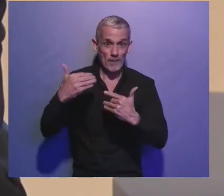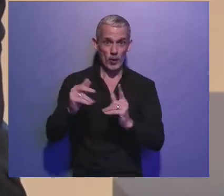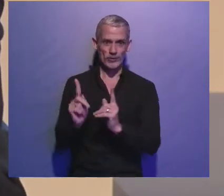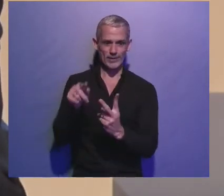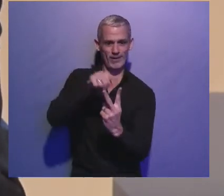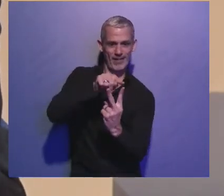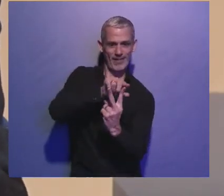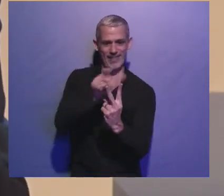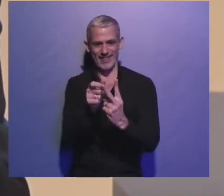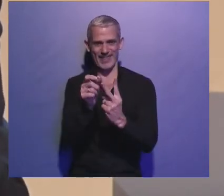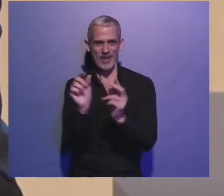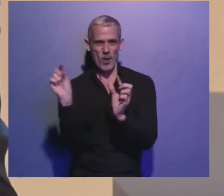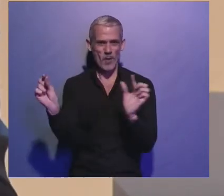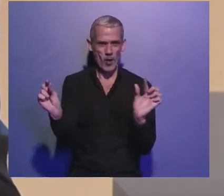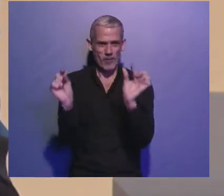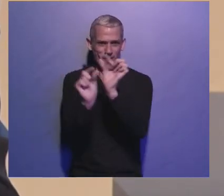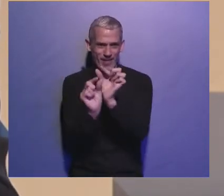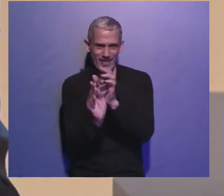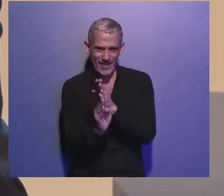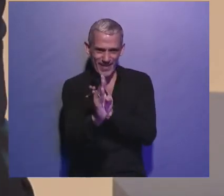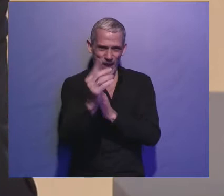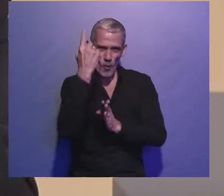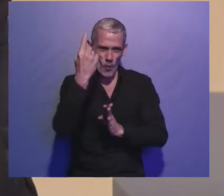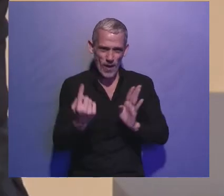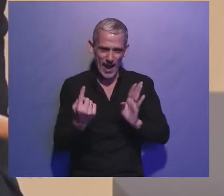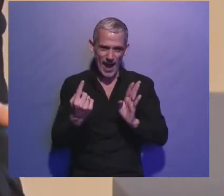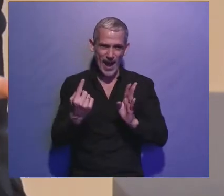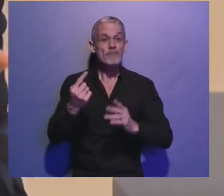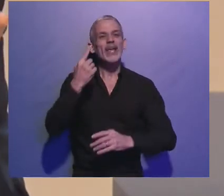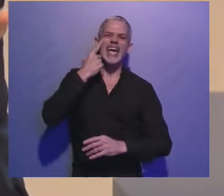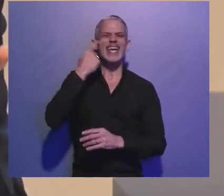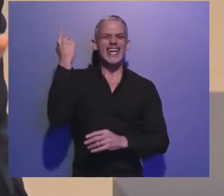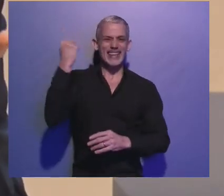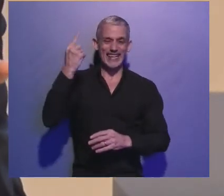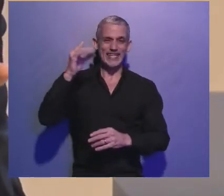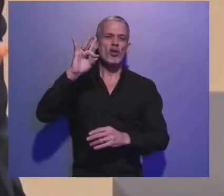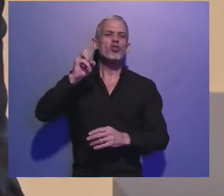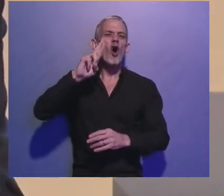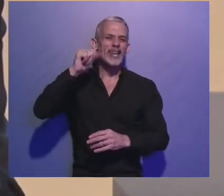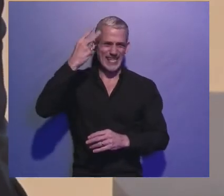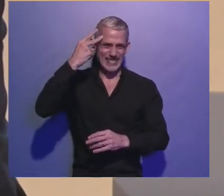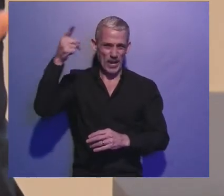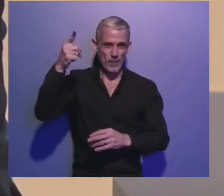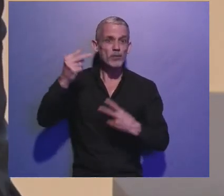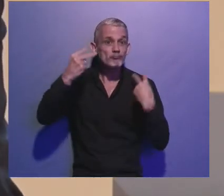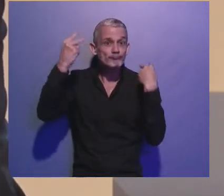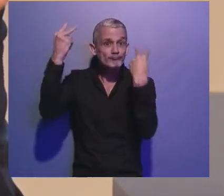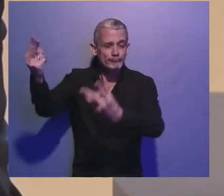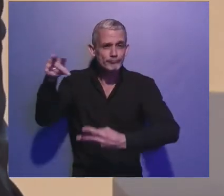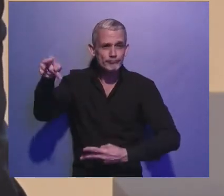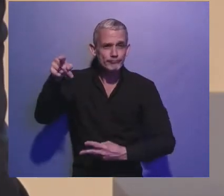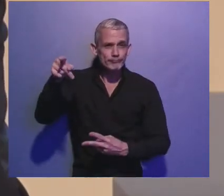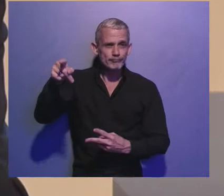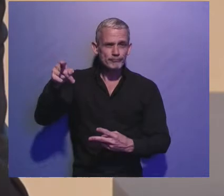into an easier, more innovative process. So I think we should combine both. Mayor Doria from